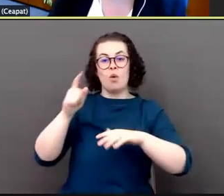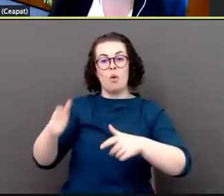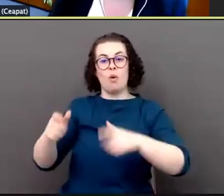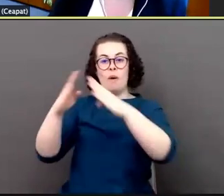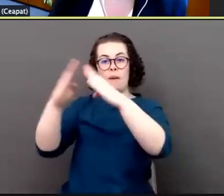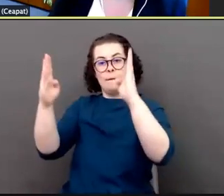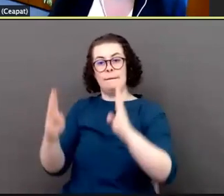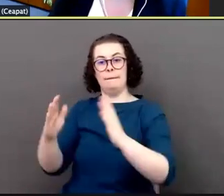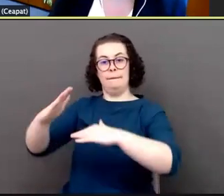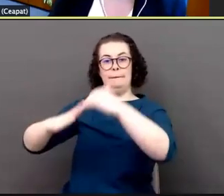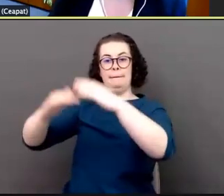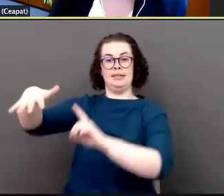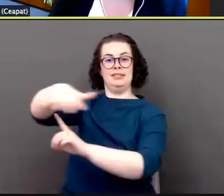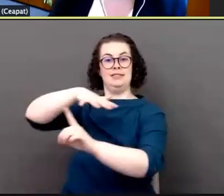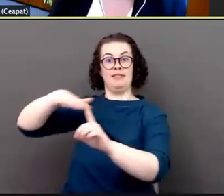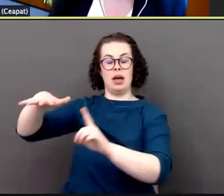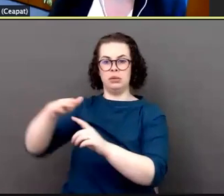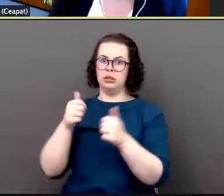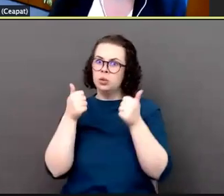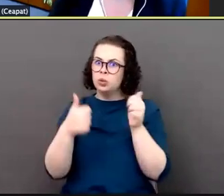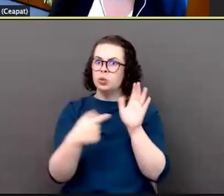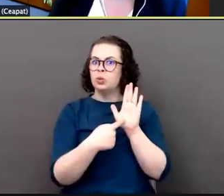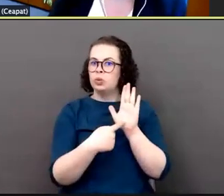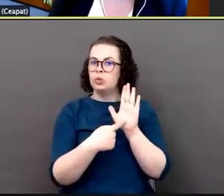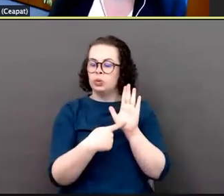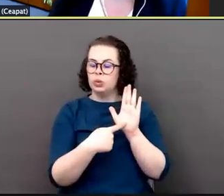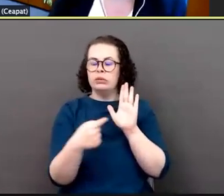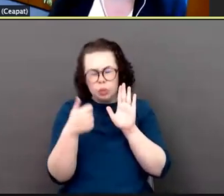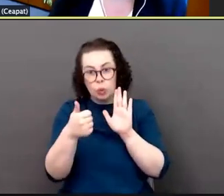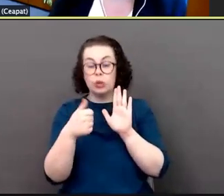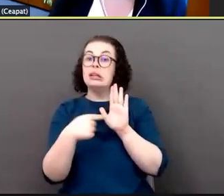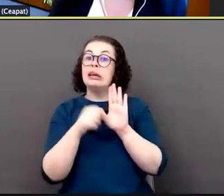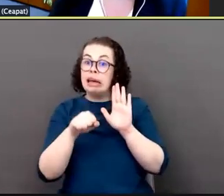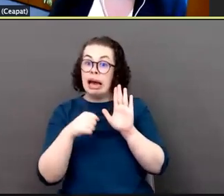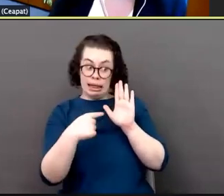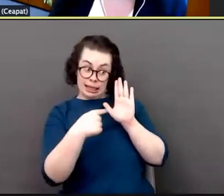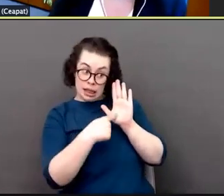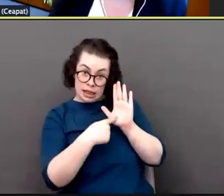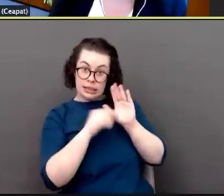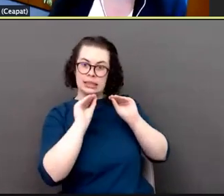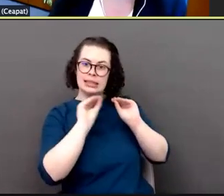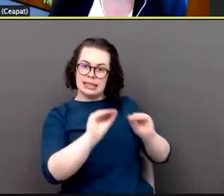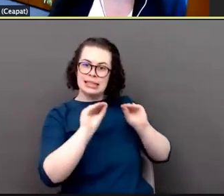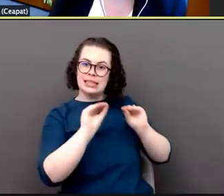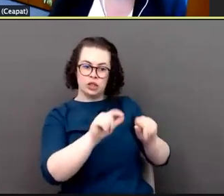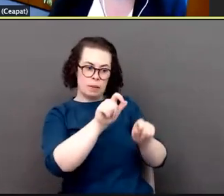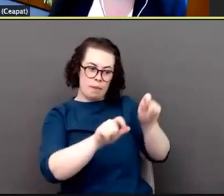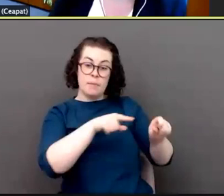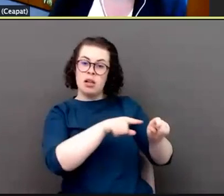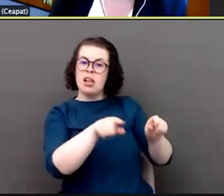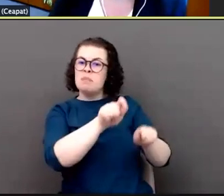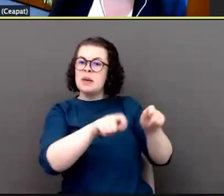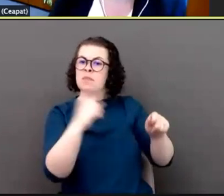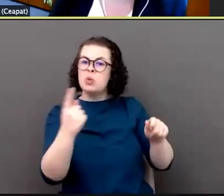useful and pedagogical tool to train those responsible for public administration on